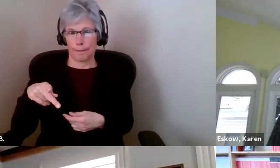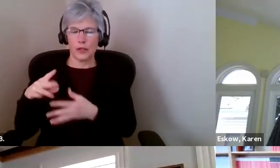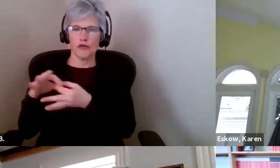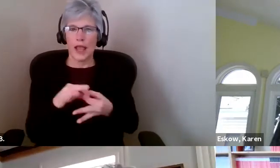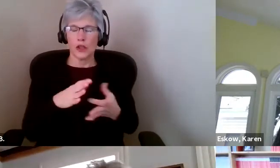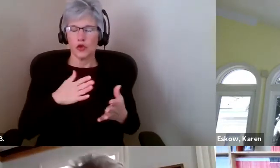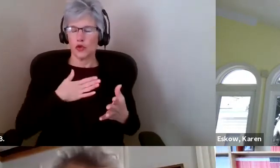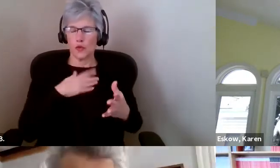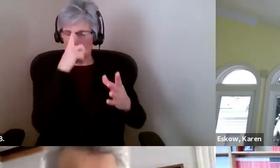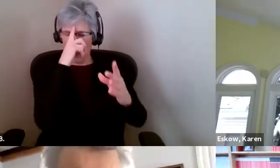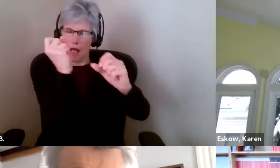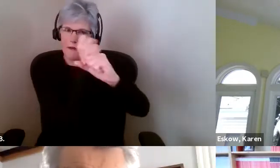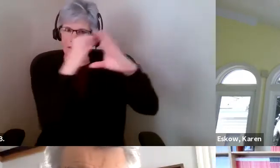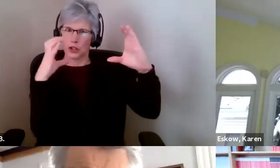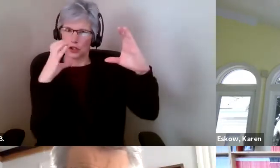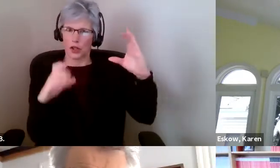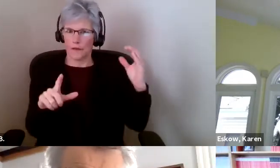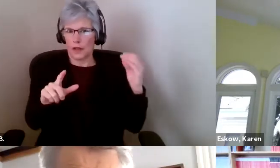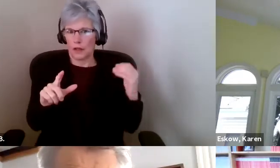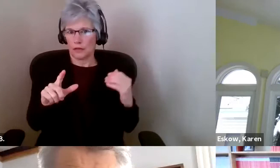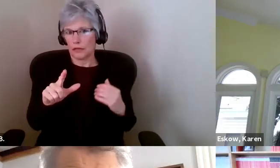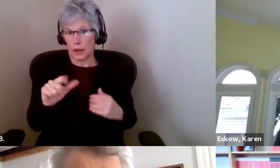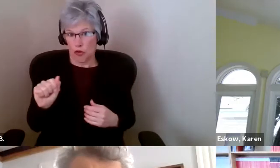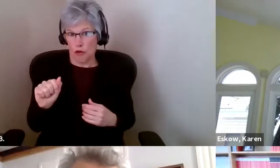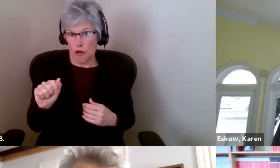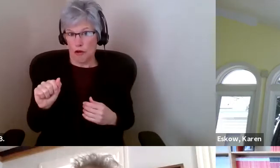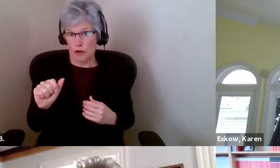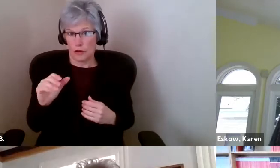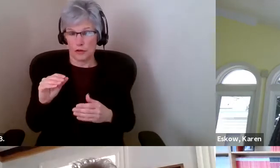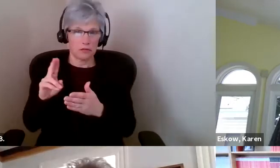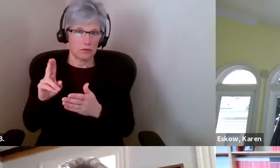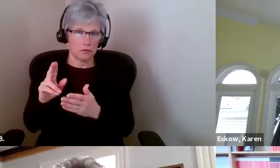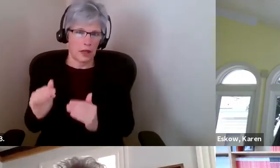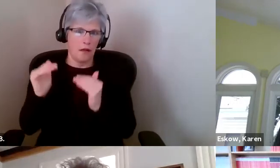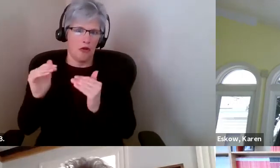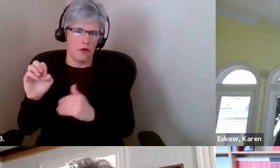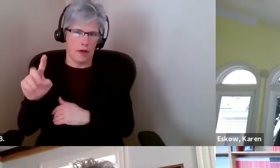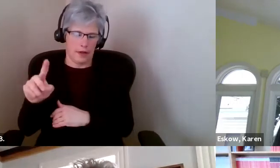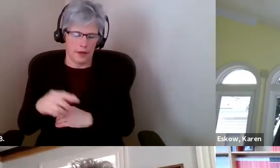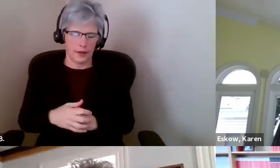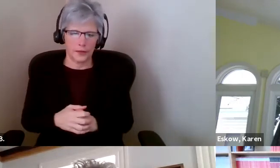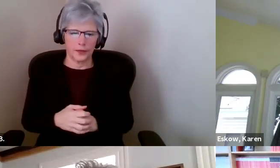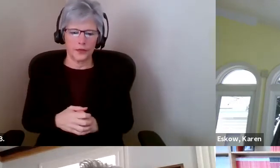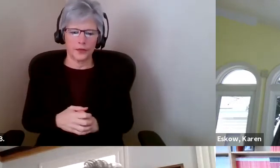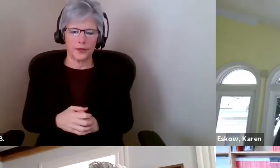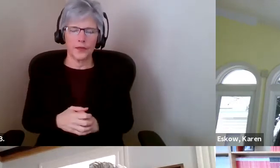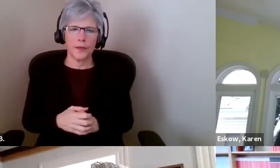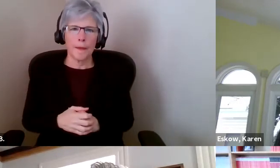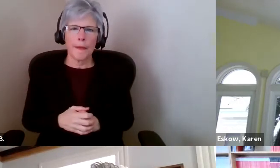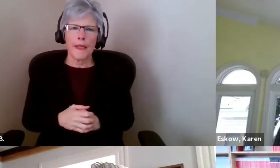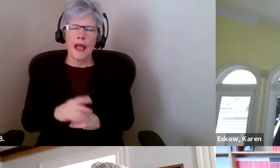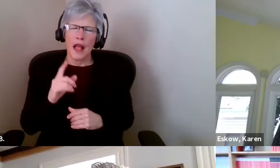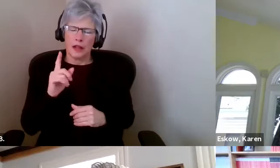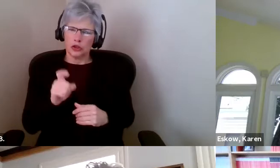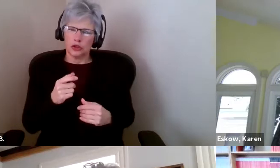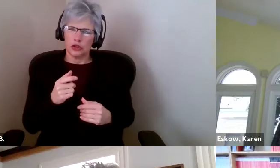arts and higher education. And it's something that should take on a topic that's timely and